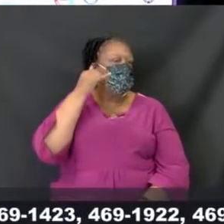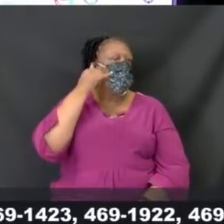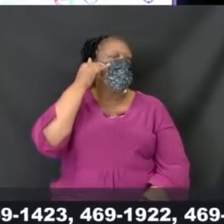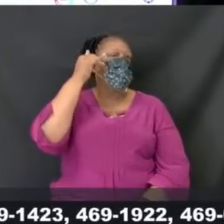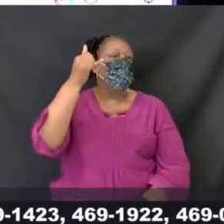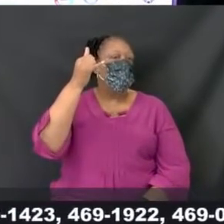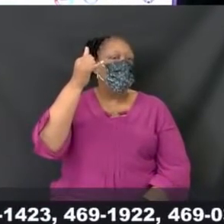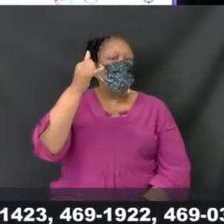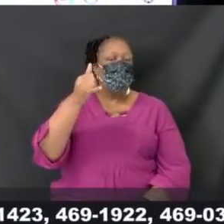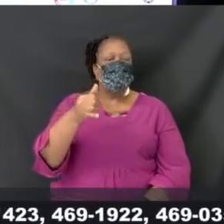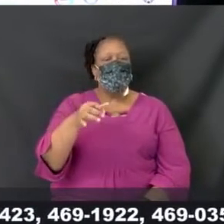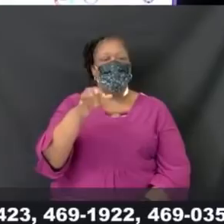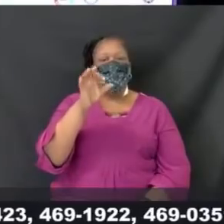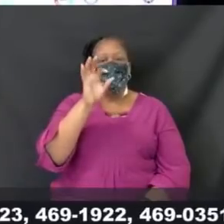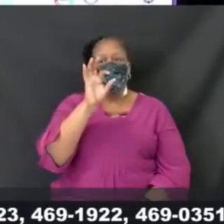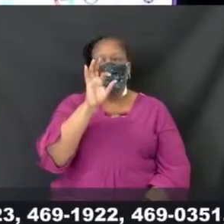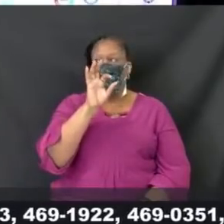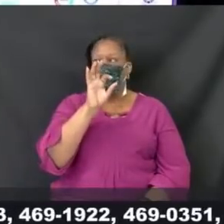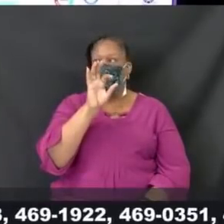at